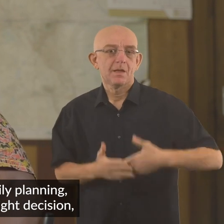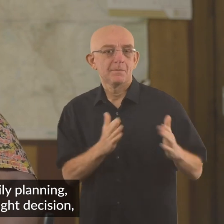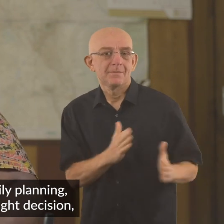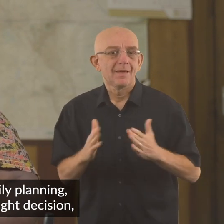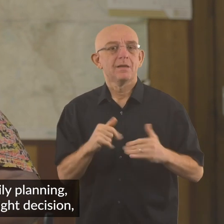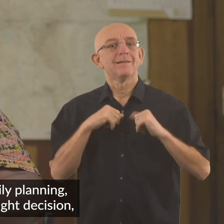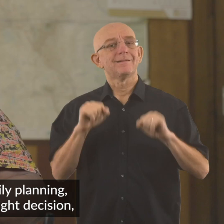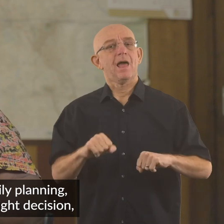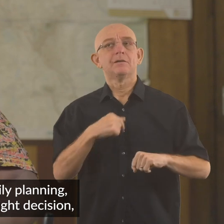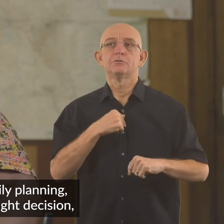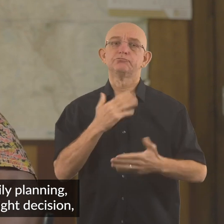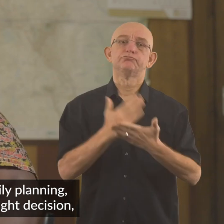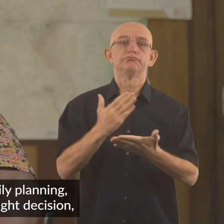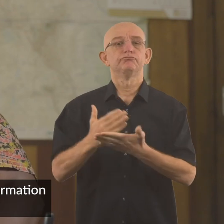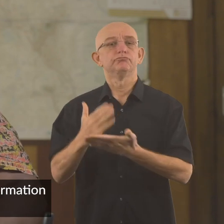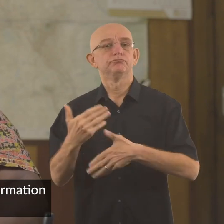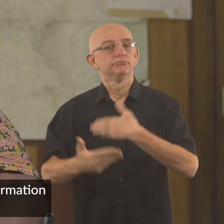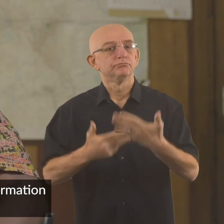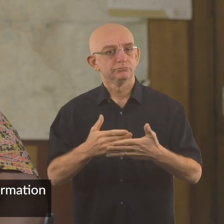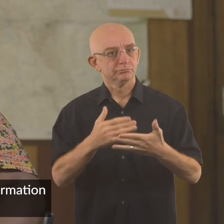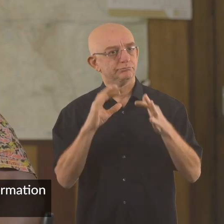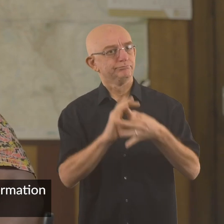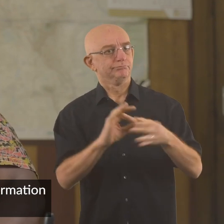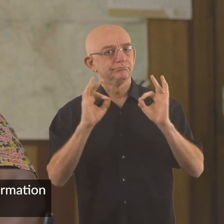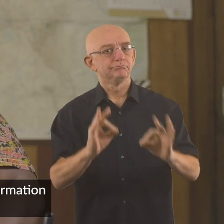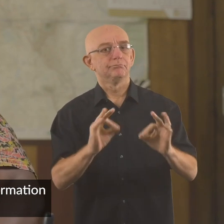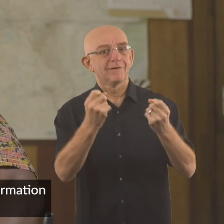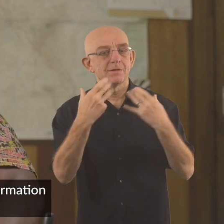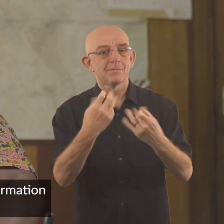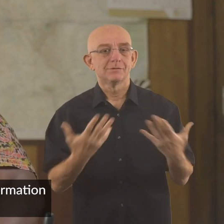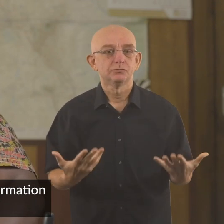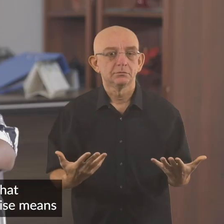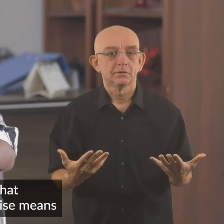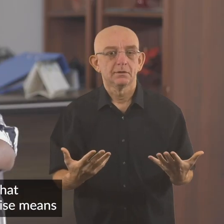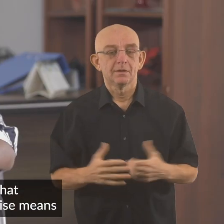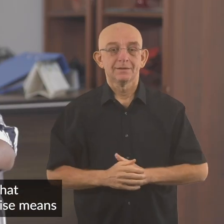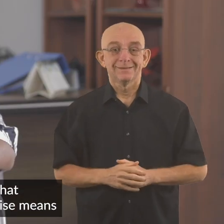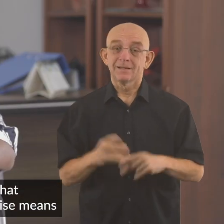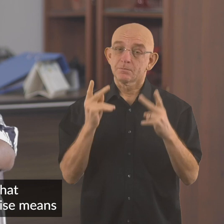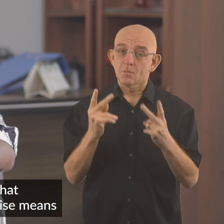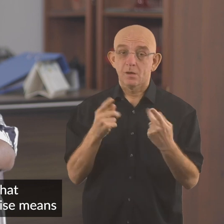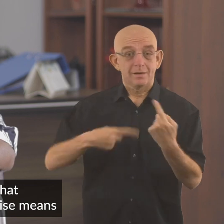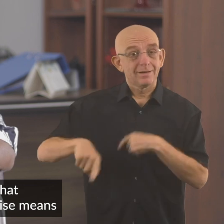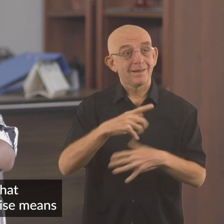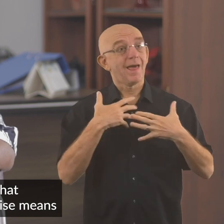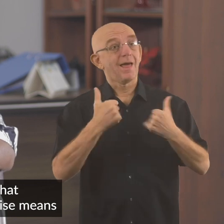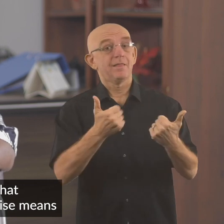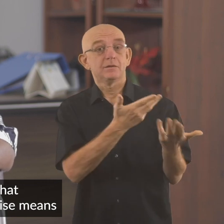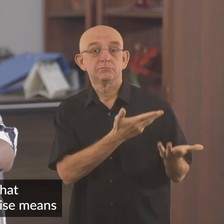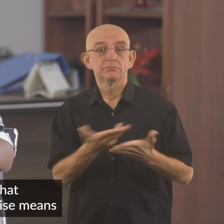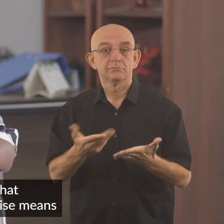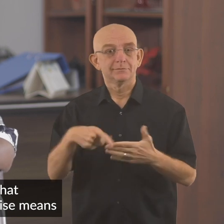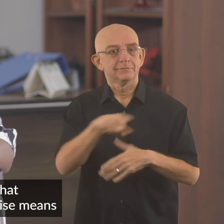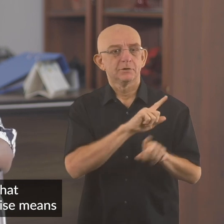I'm able to make a right decision based on the right information that I'm given. So it's important that the health, you